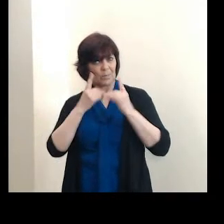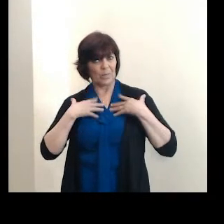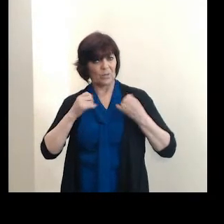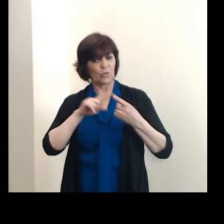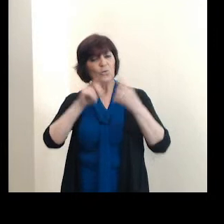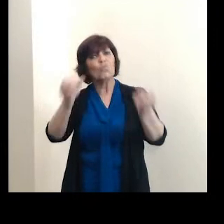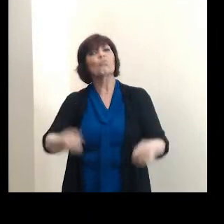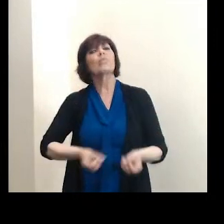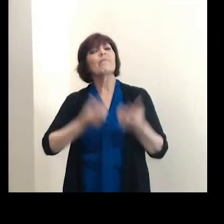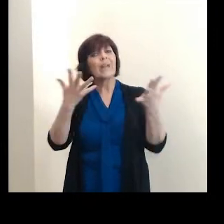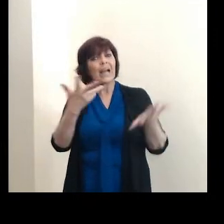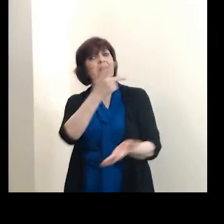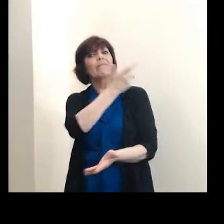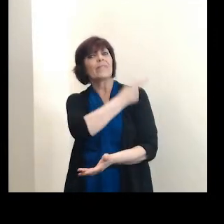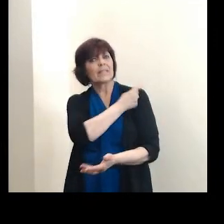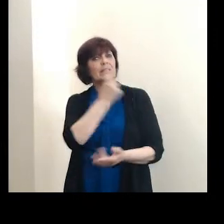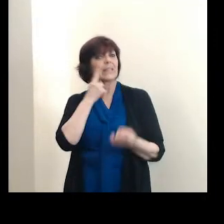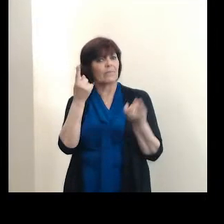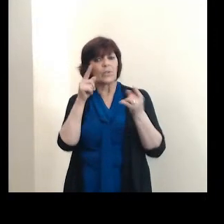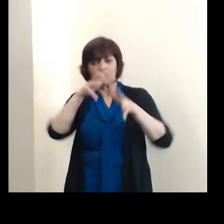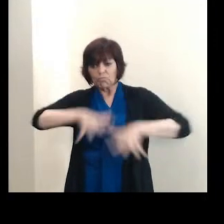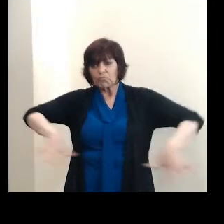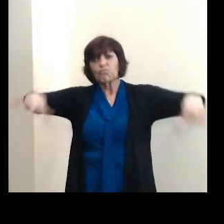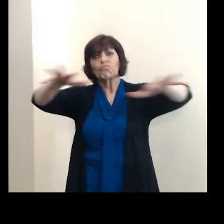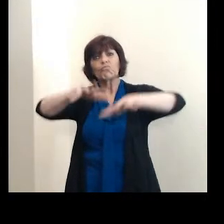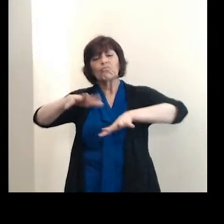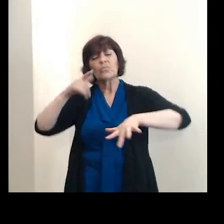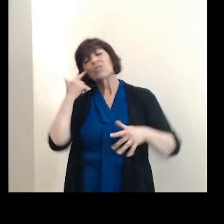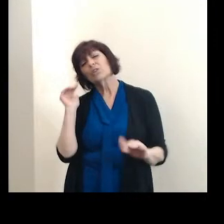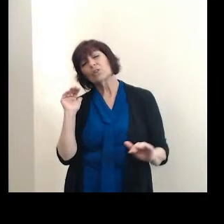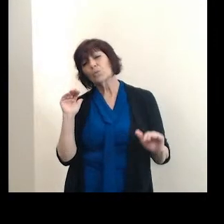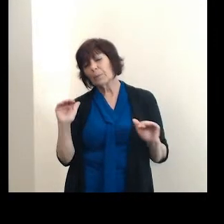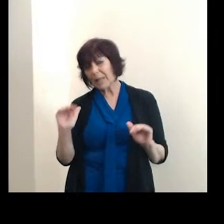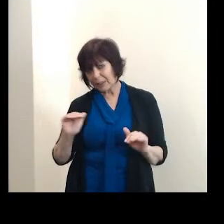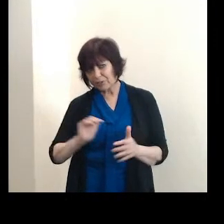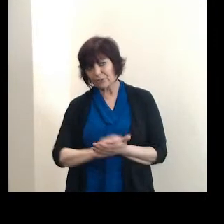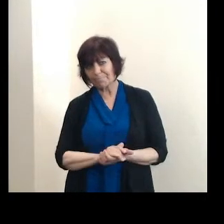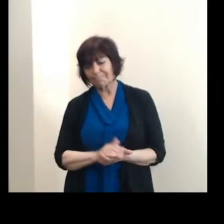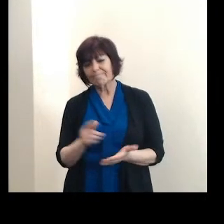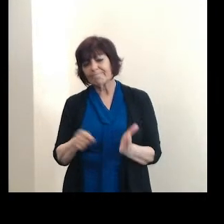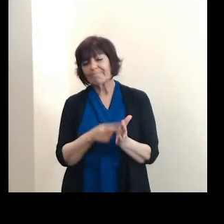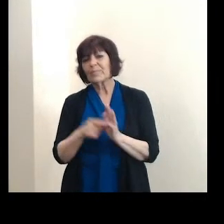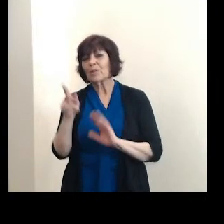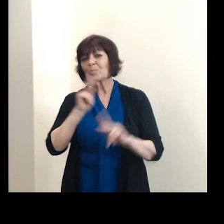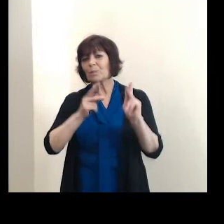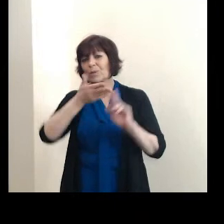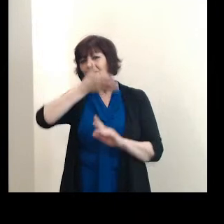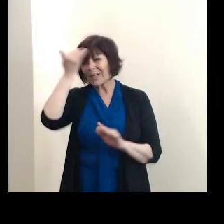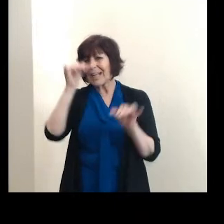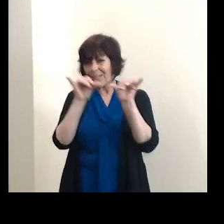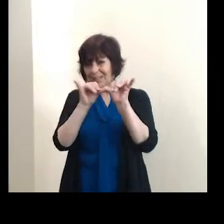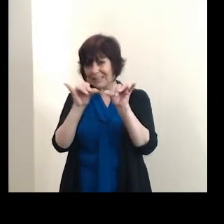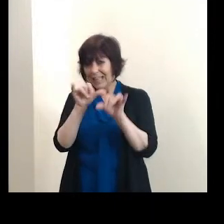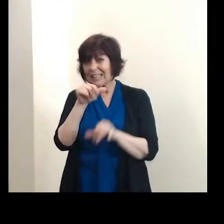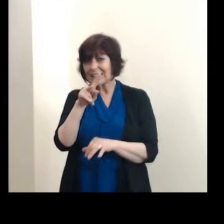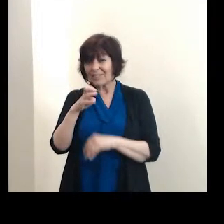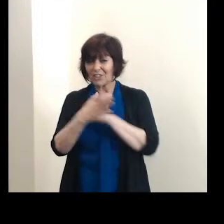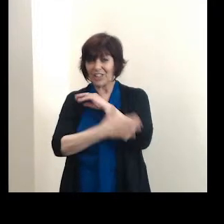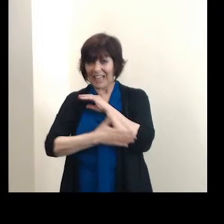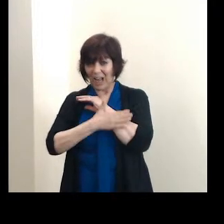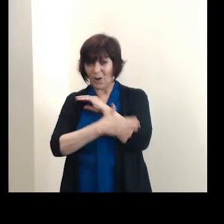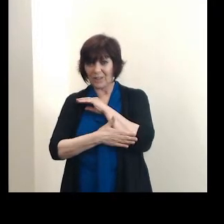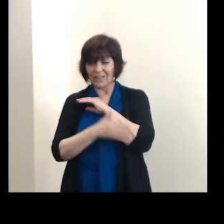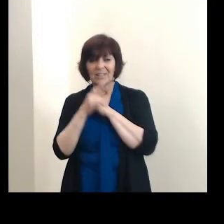provide vaccines for our populace. Just as a reminder, sometimes people forget the size of Erie County.